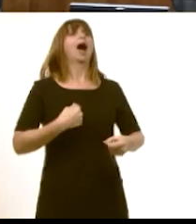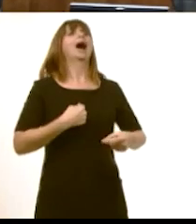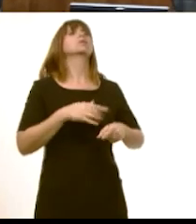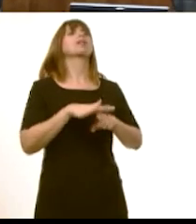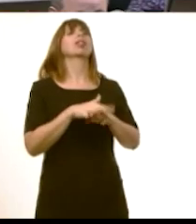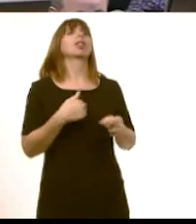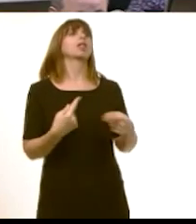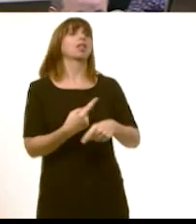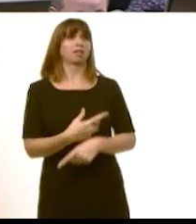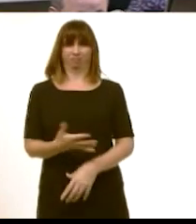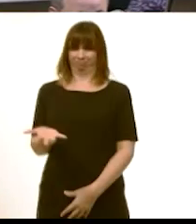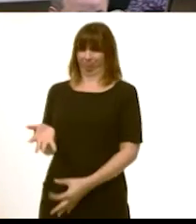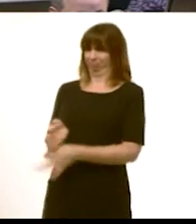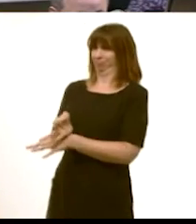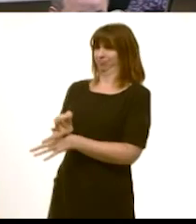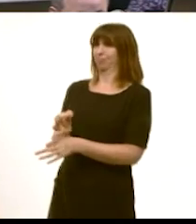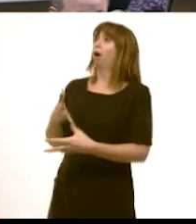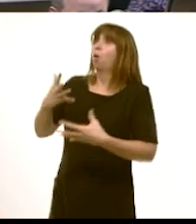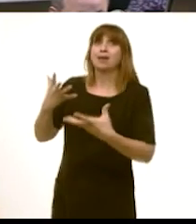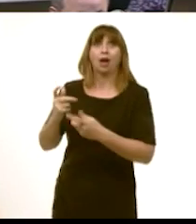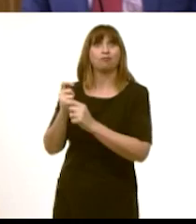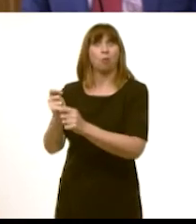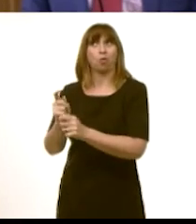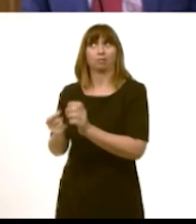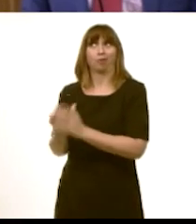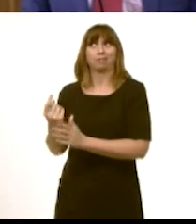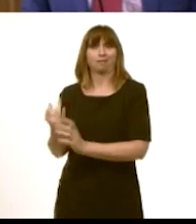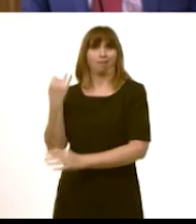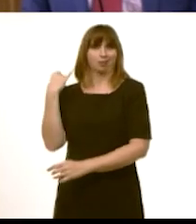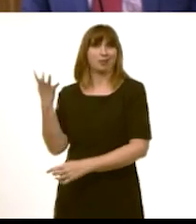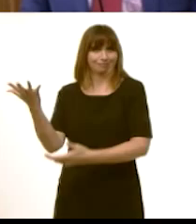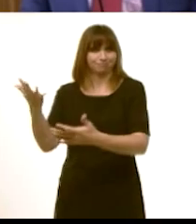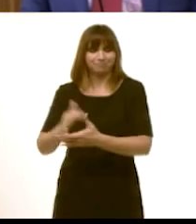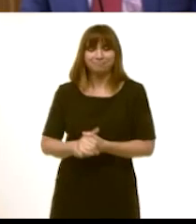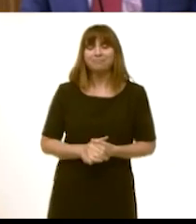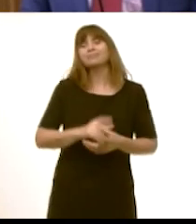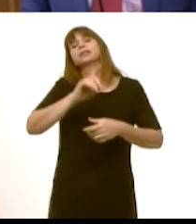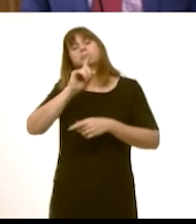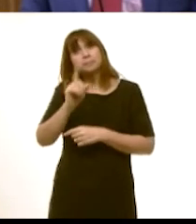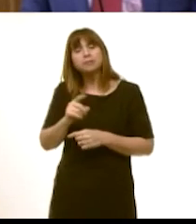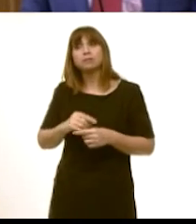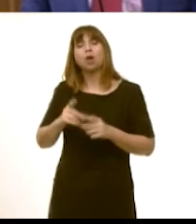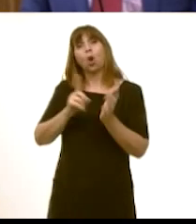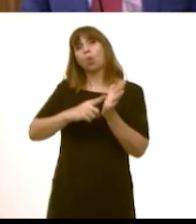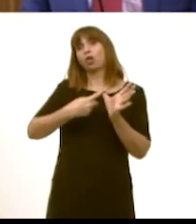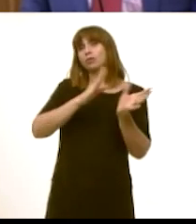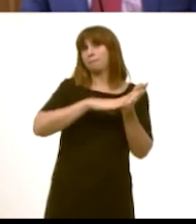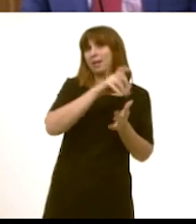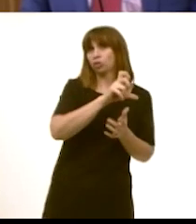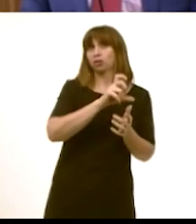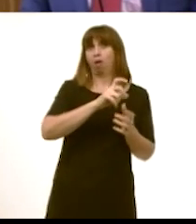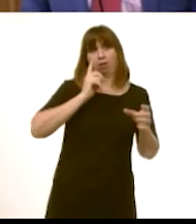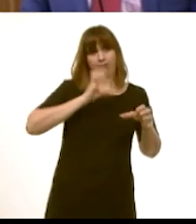in terms of what happened last week. But no. Why is it right then for the local authorities around Manchester to own Manchester